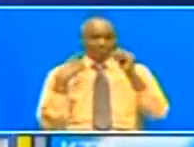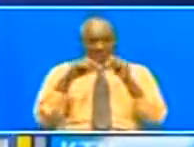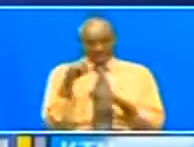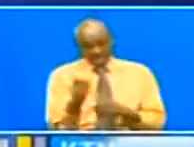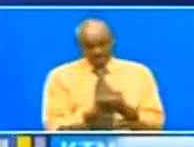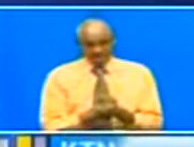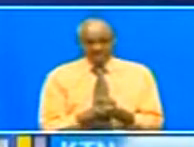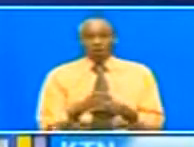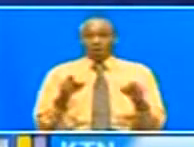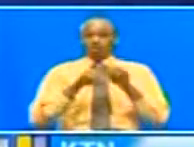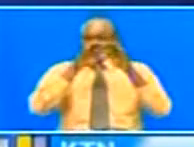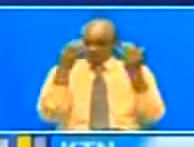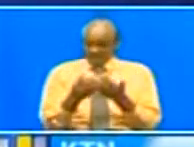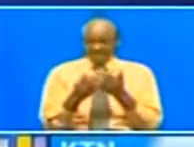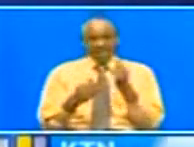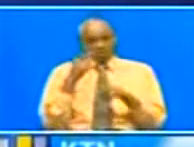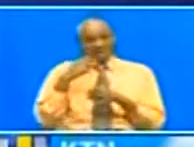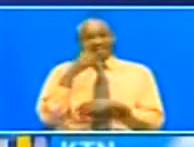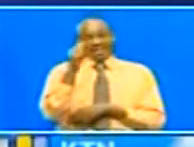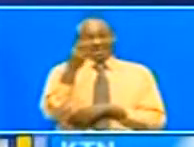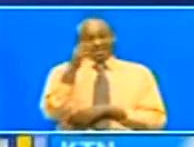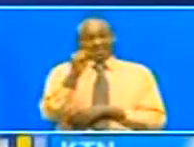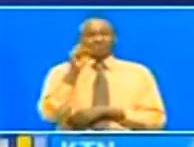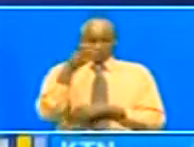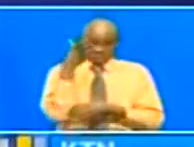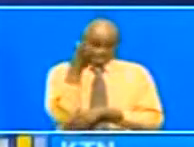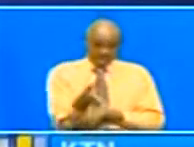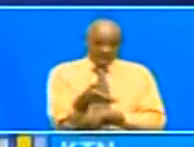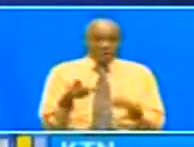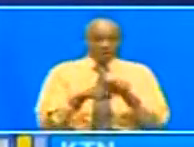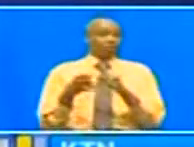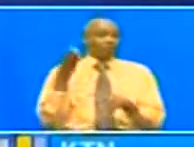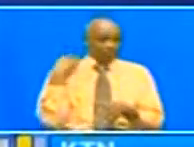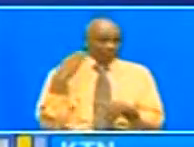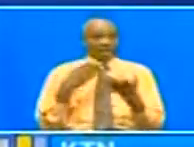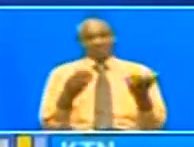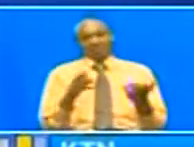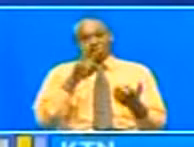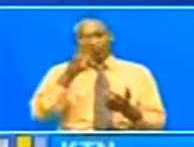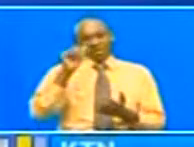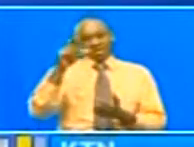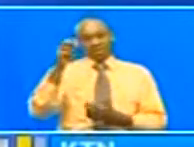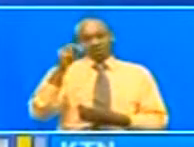include the reigning World Marathon record holder Dennis Kimetto, as well as a former record holder Wilson Kipsang.